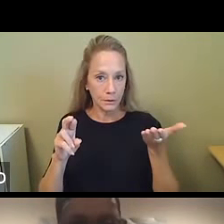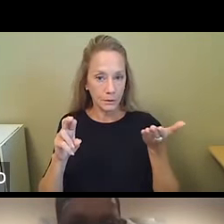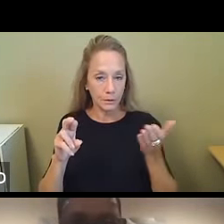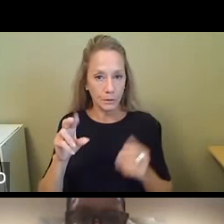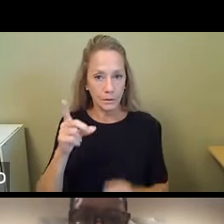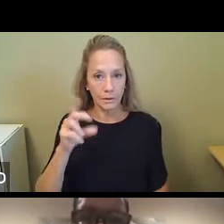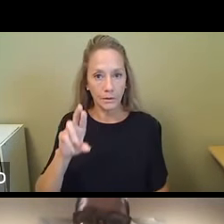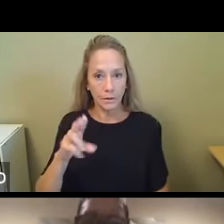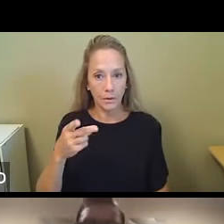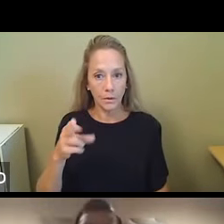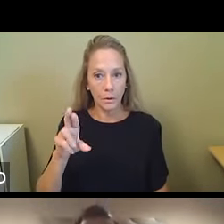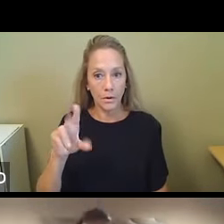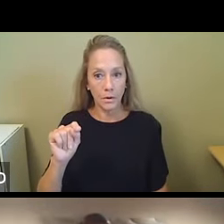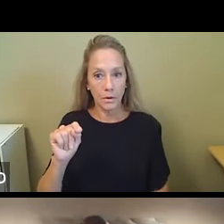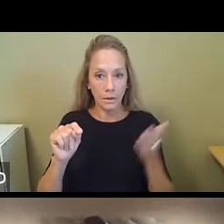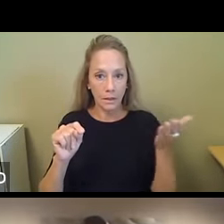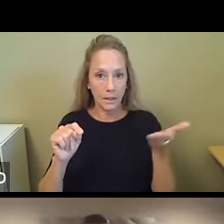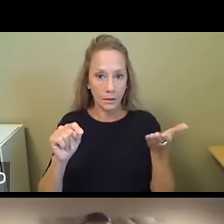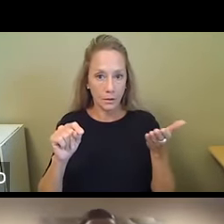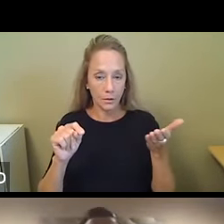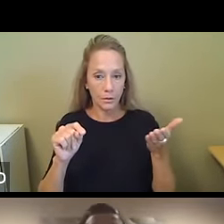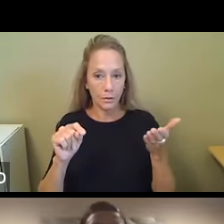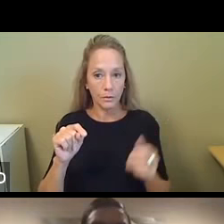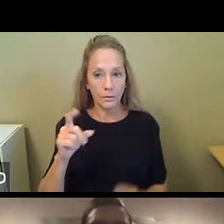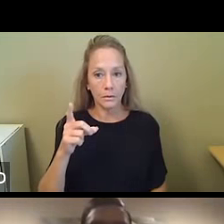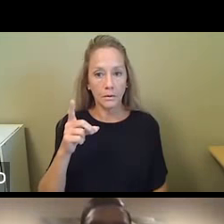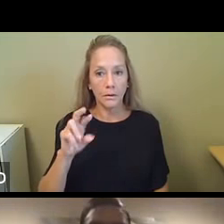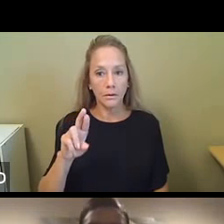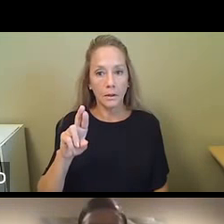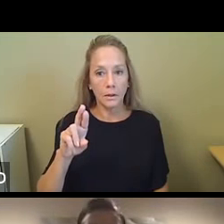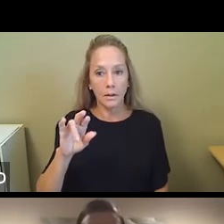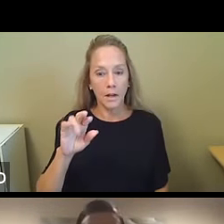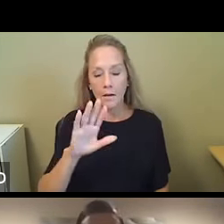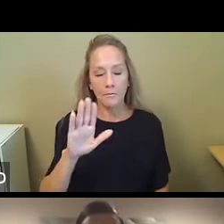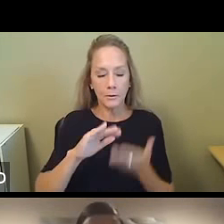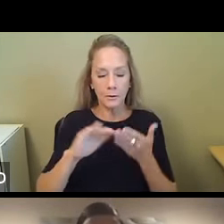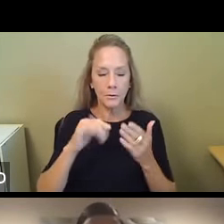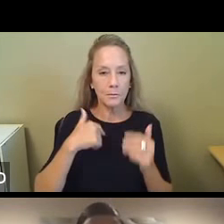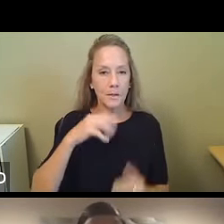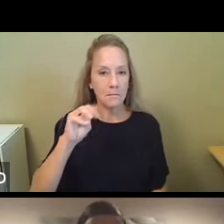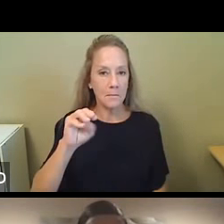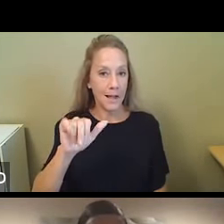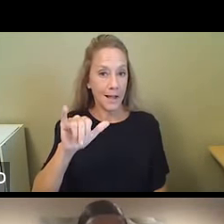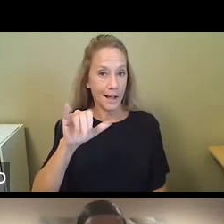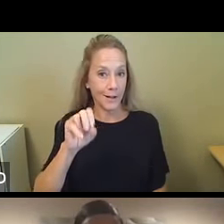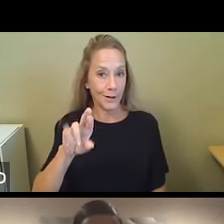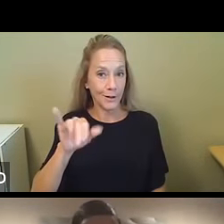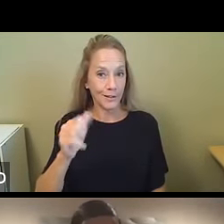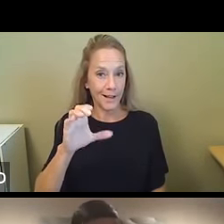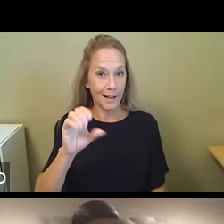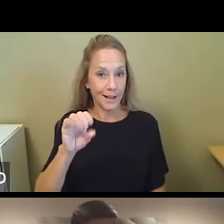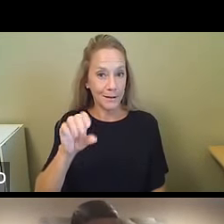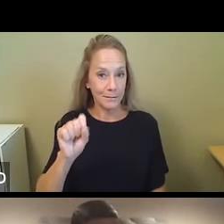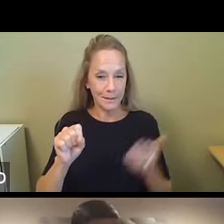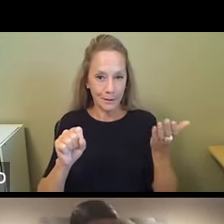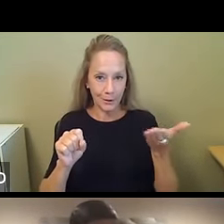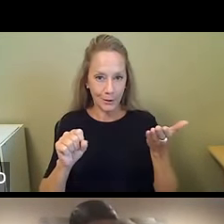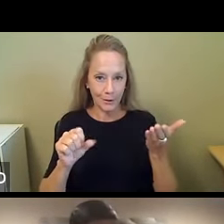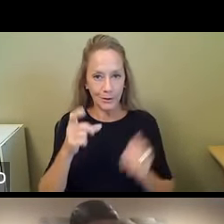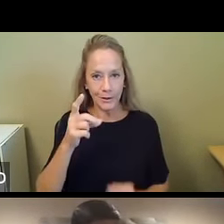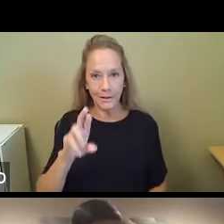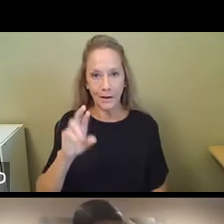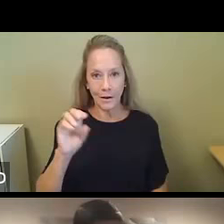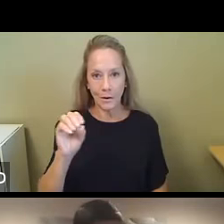Dr. Hurt, Here. Dr. Mayor Jacobs. Here. Dr.